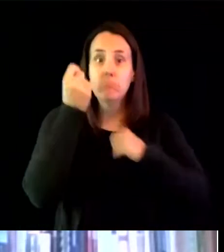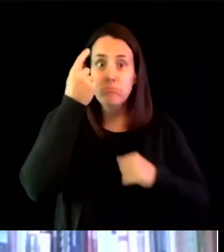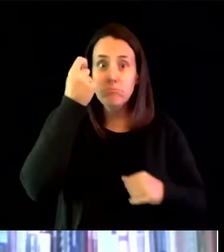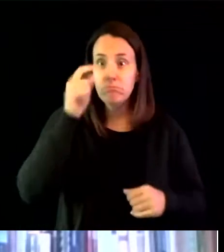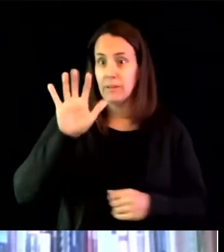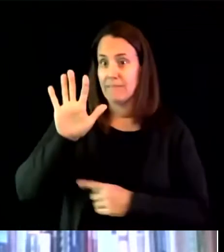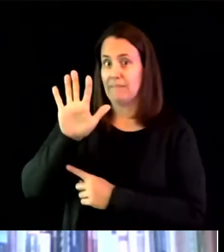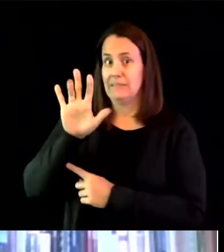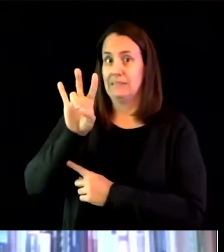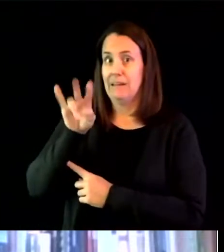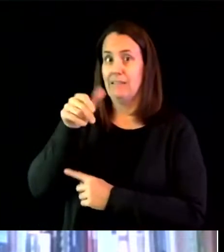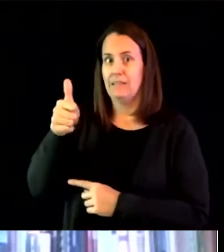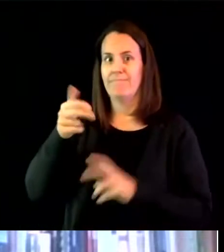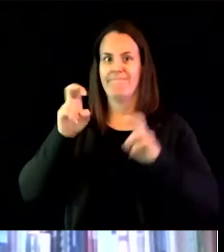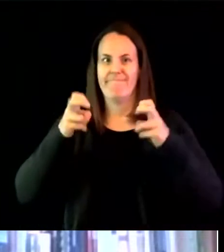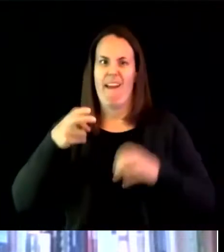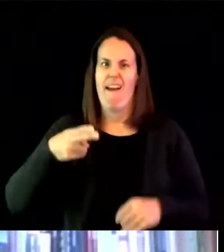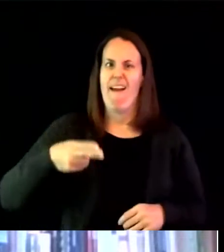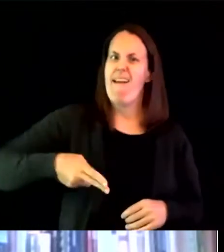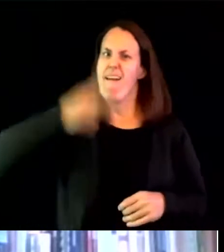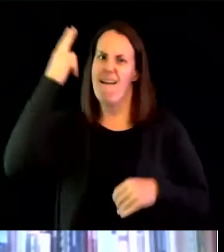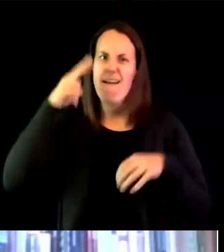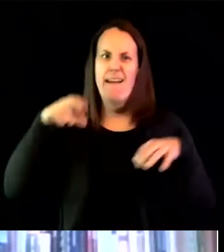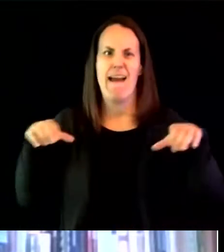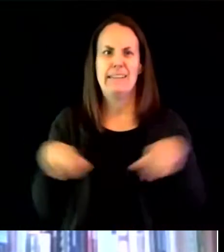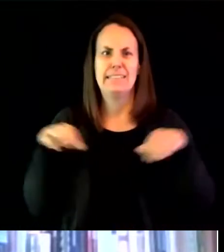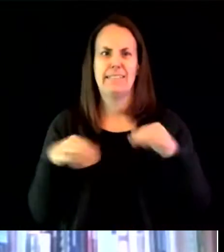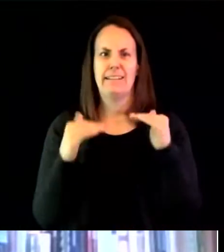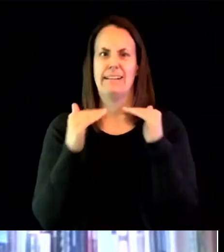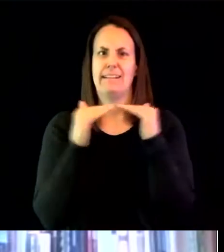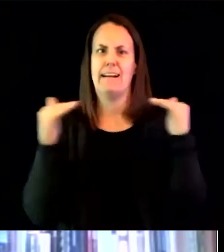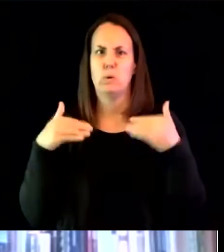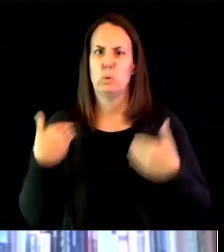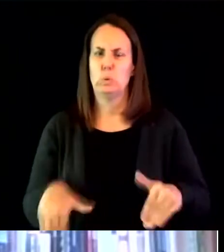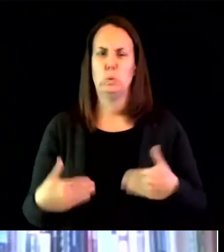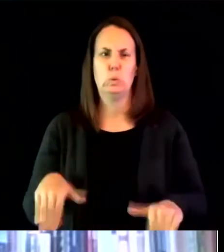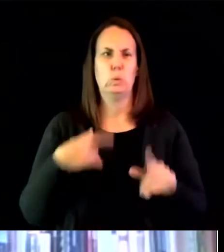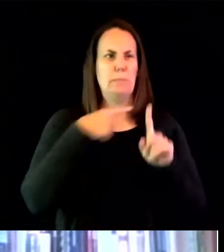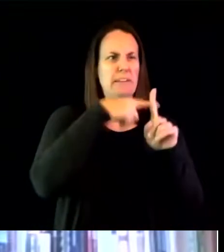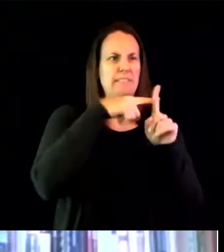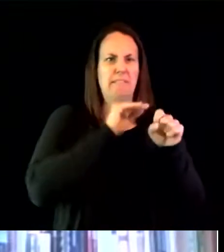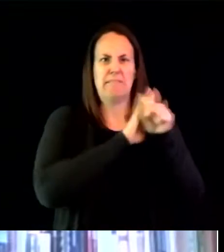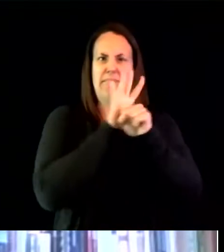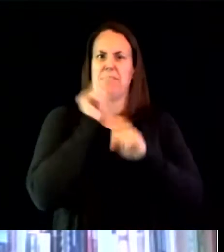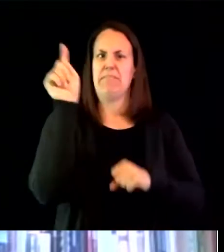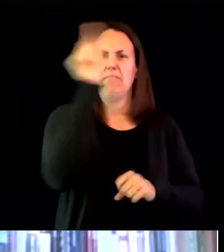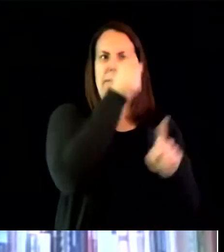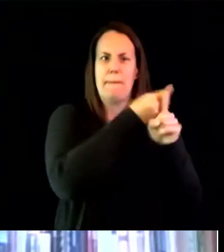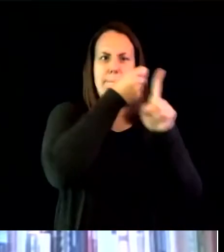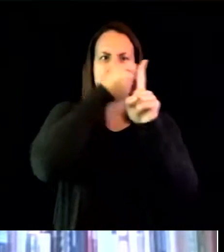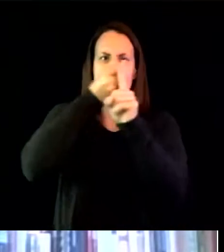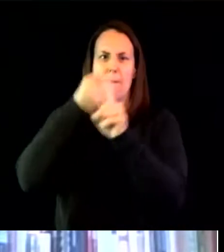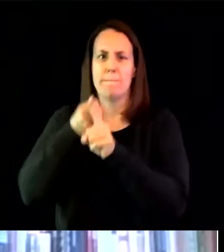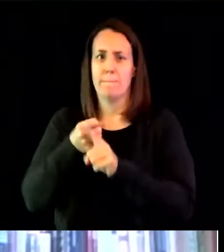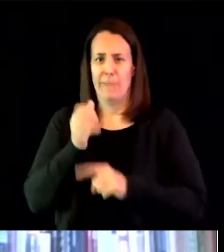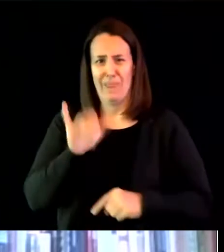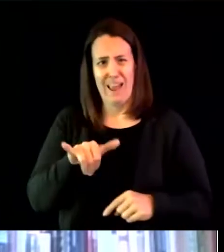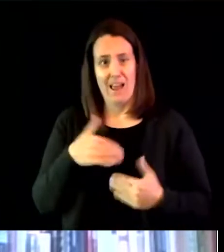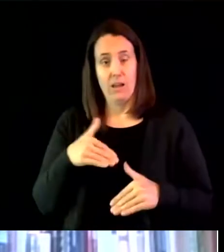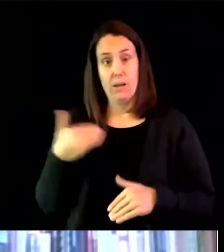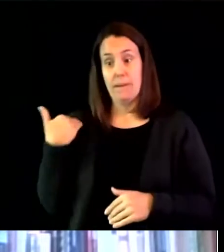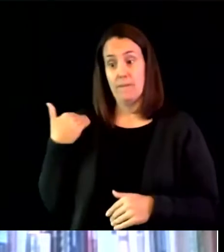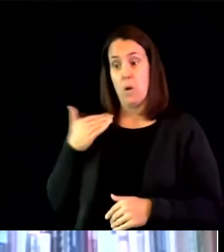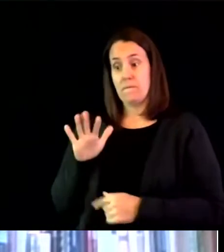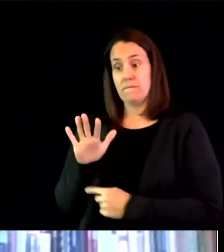disease activity level. That is an increase of 2 more counties since last week's reporting, and each of them have more